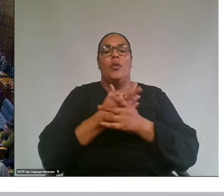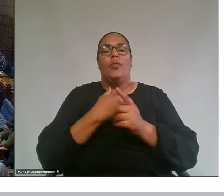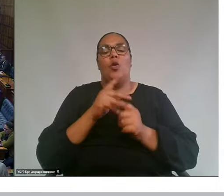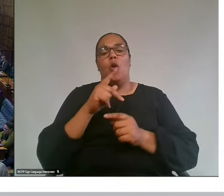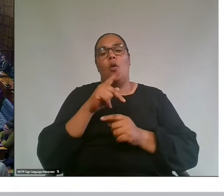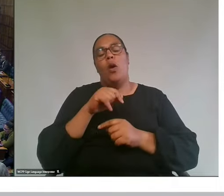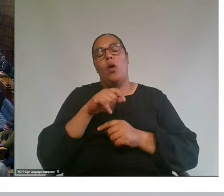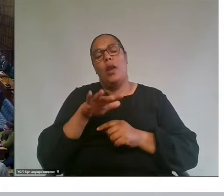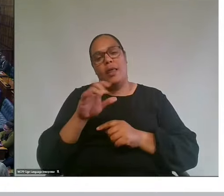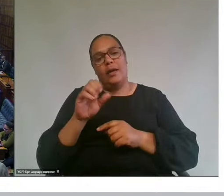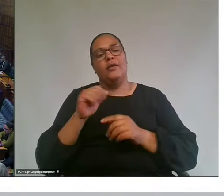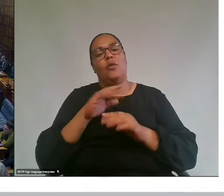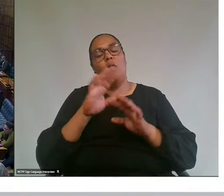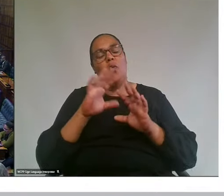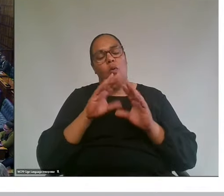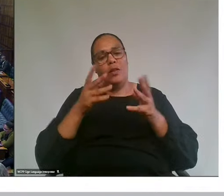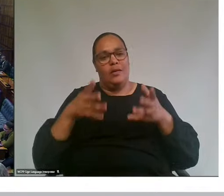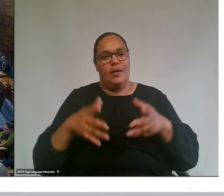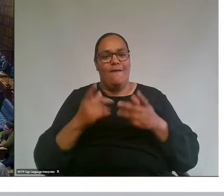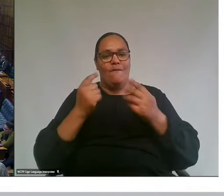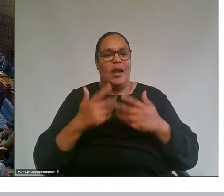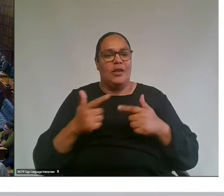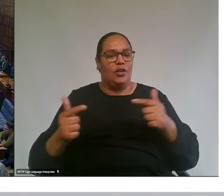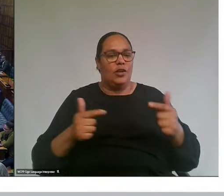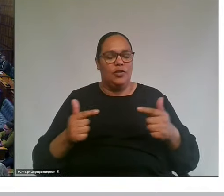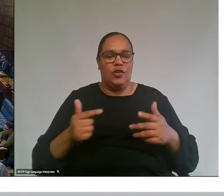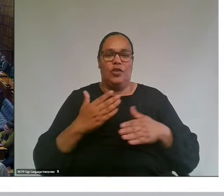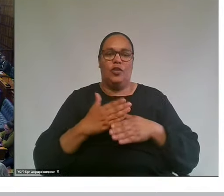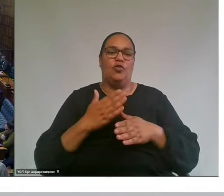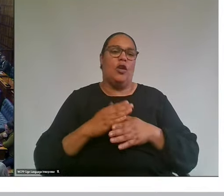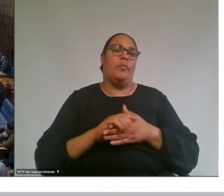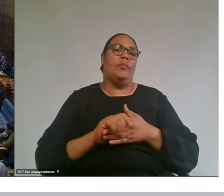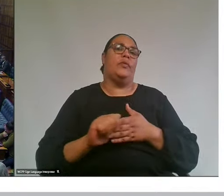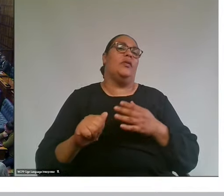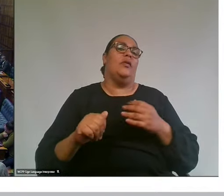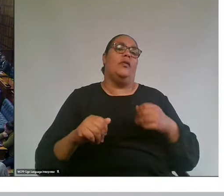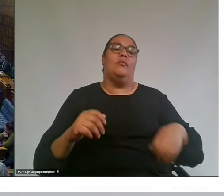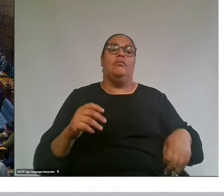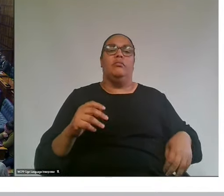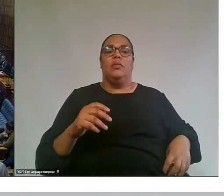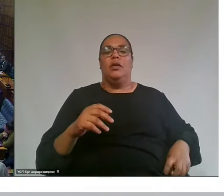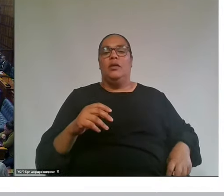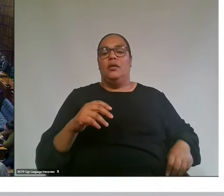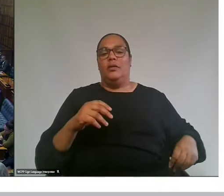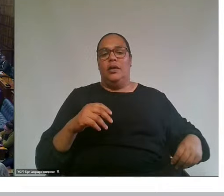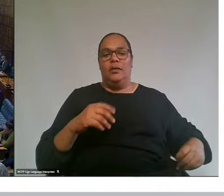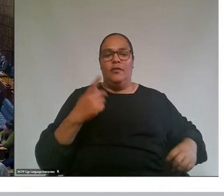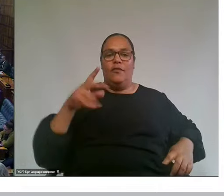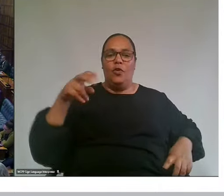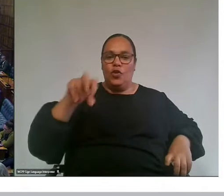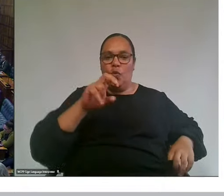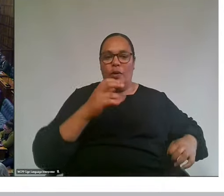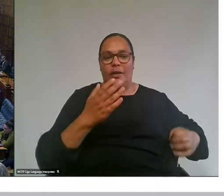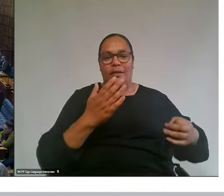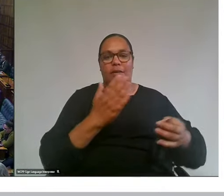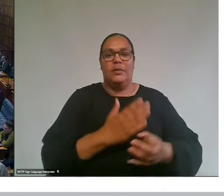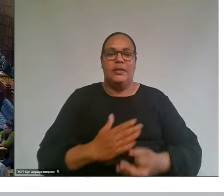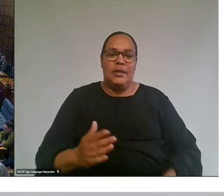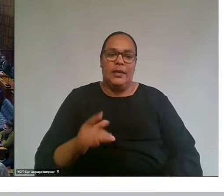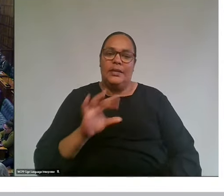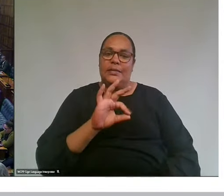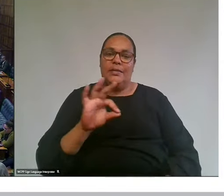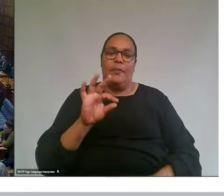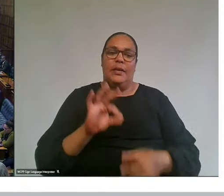here finance jobs Logistics jobs the the lubrication for the tourism sector those